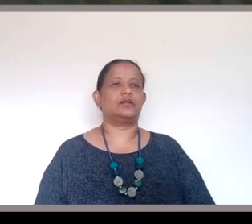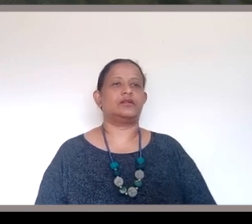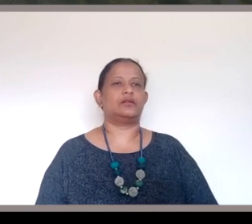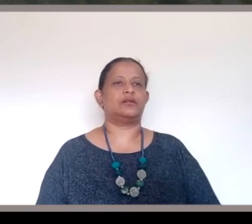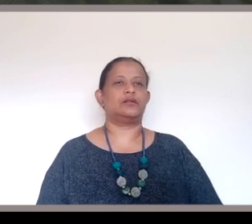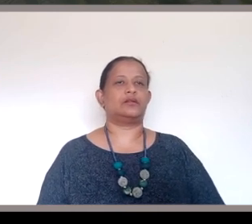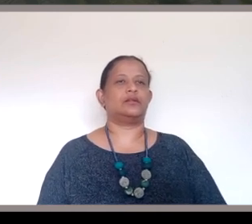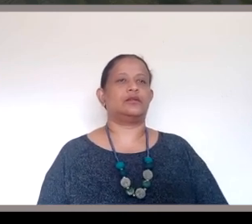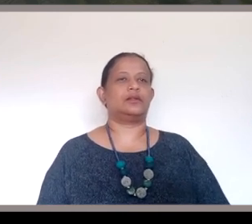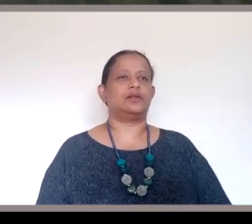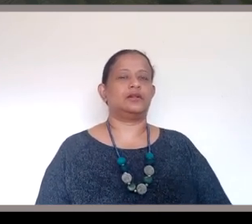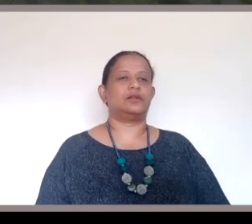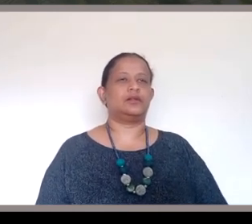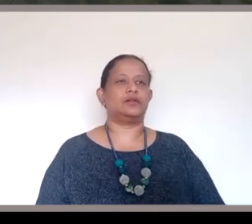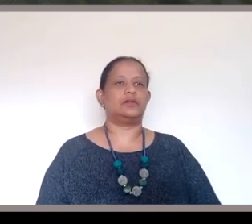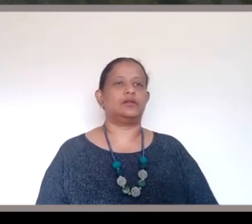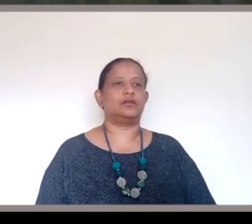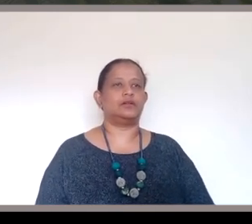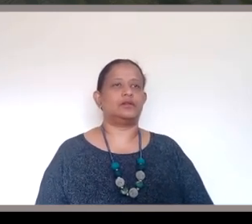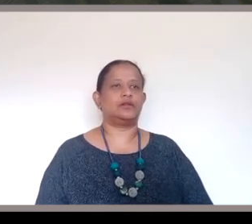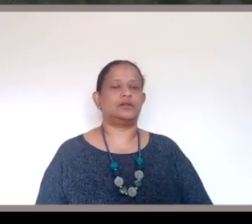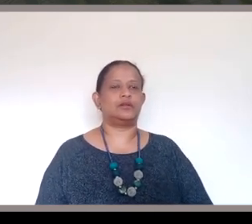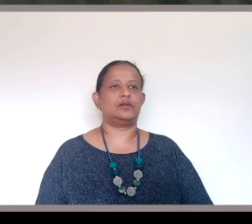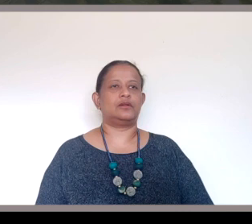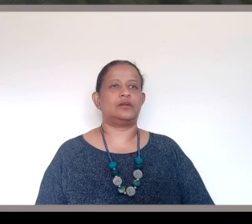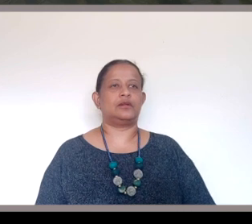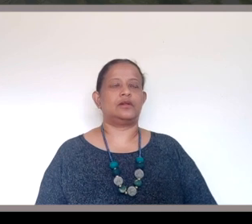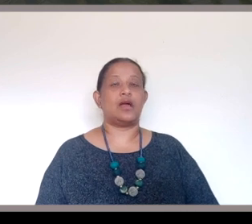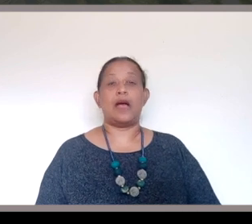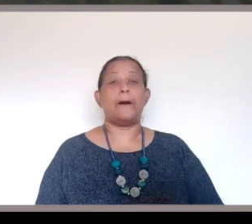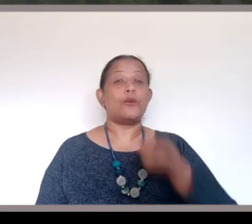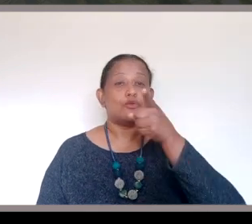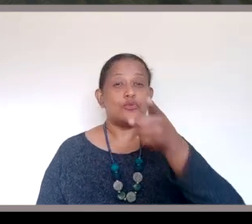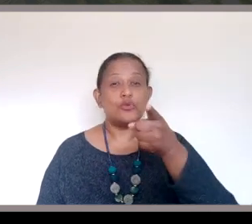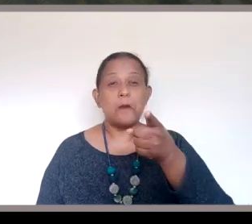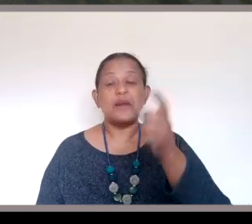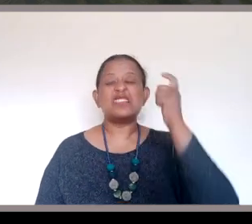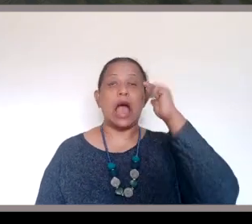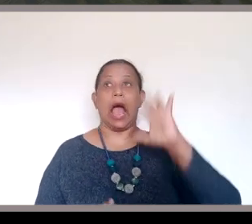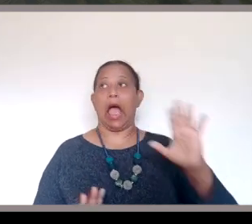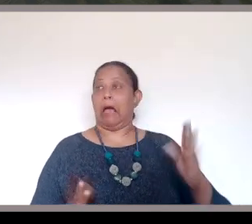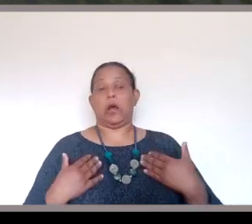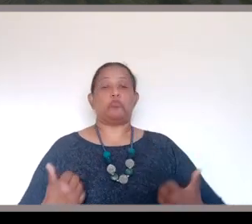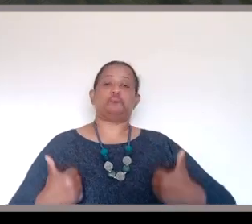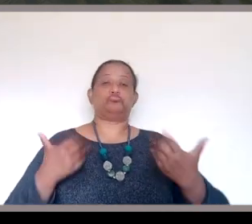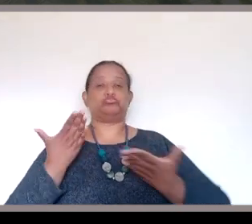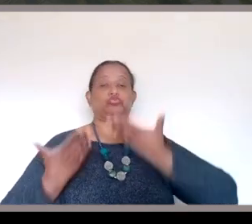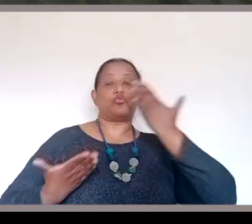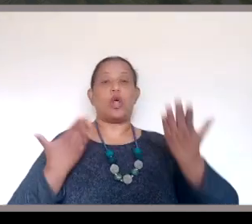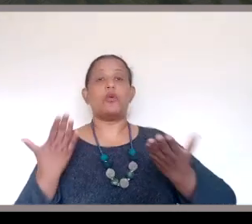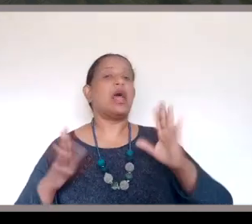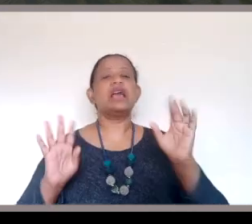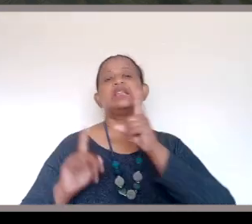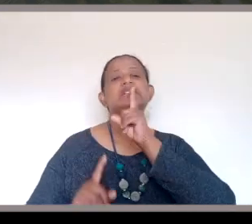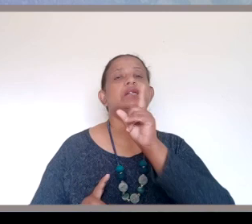1 Corinthians 10:12 says, "If you think you are standing strong, be careful not to fall." You